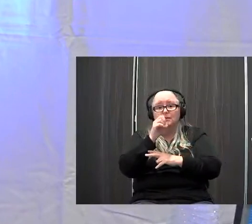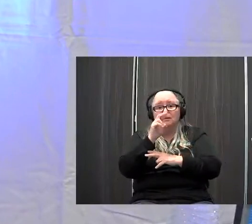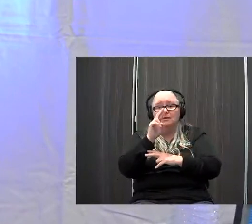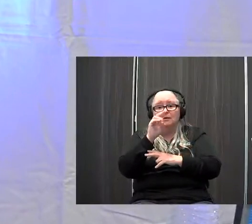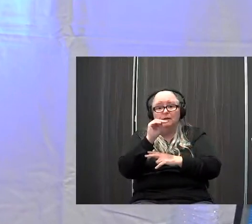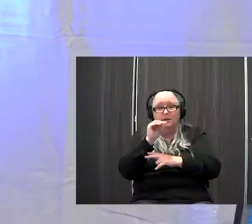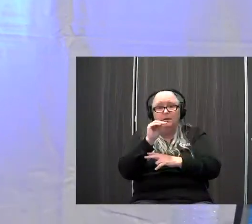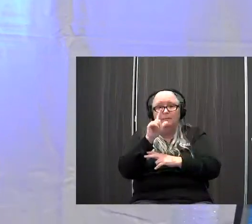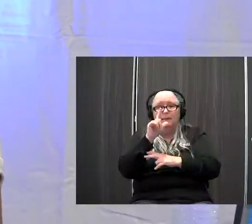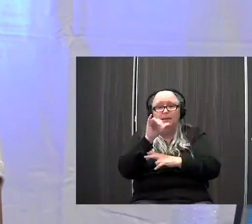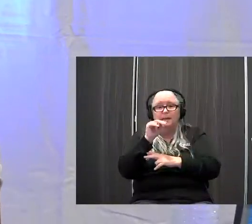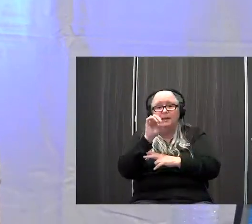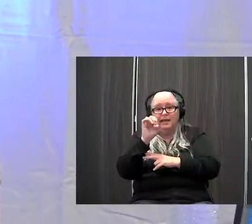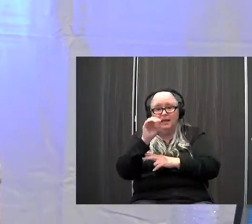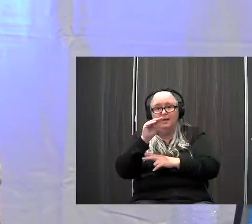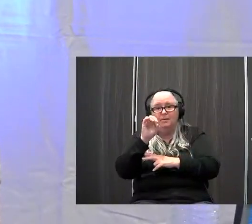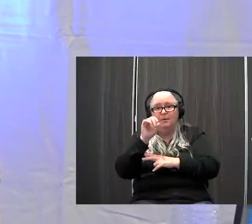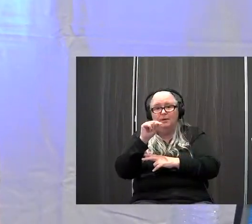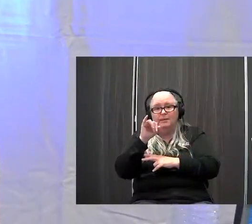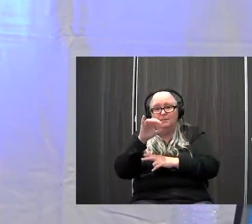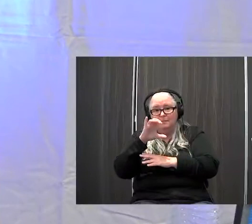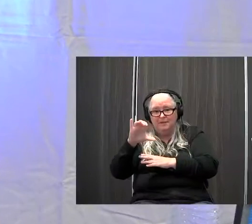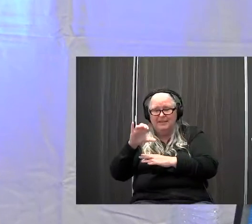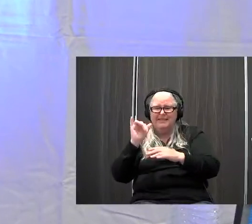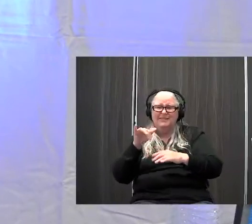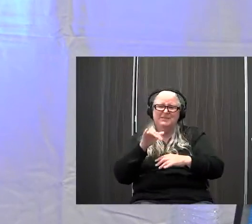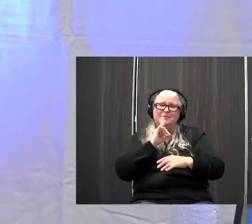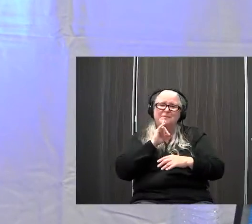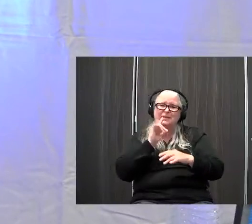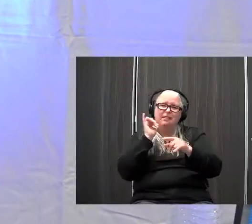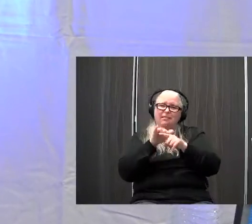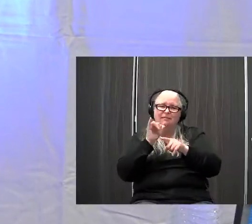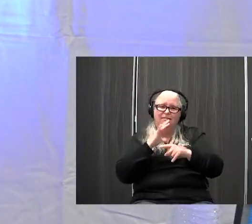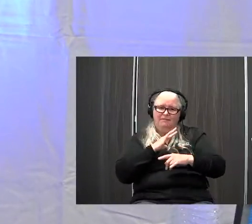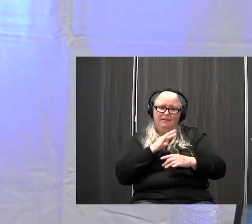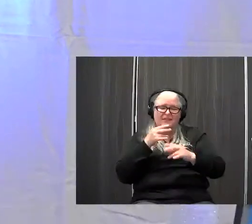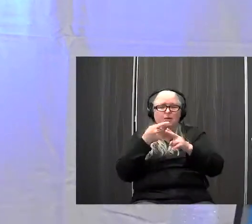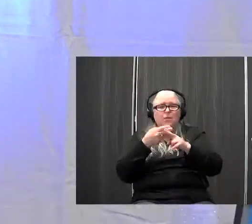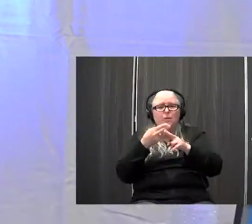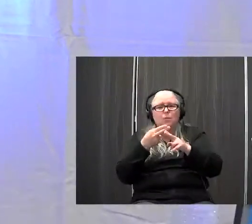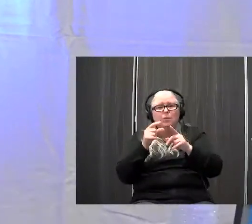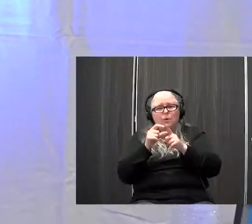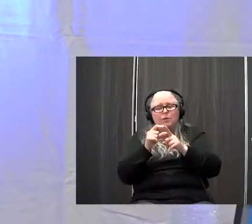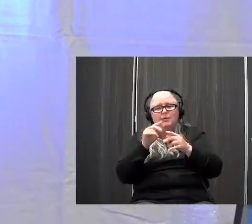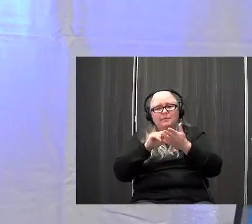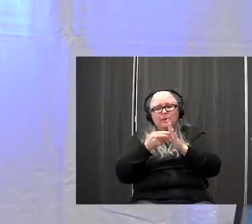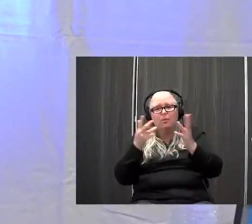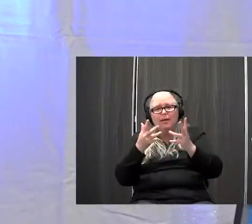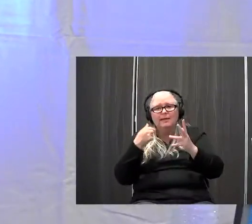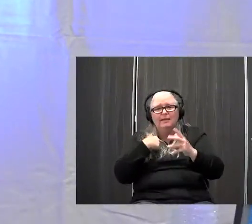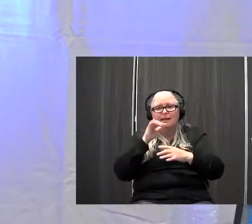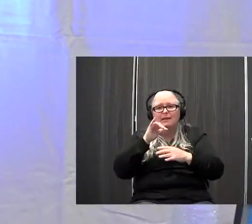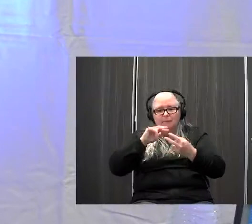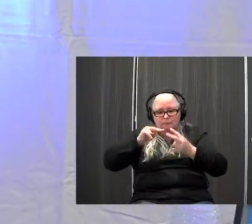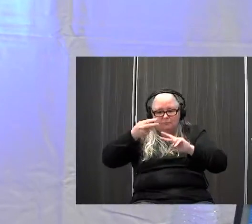just a fancy term to mean that that misspelling actually is in the parent's either ovaries or sperm, but they don't know it, and it's just in